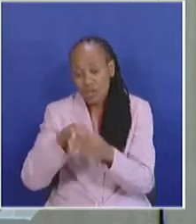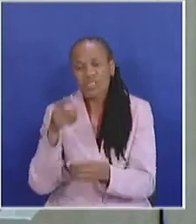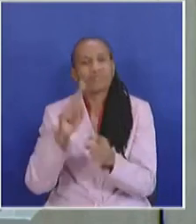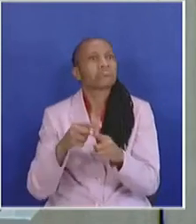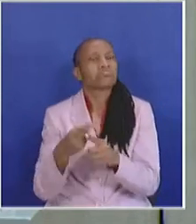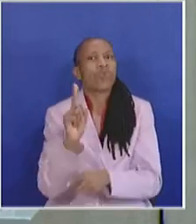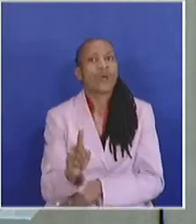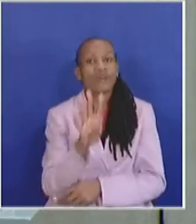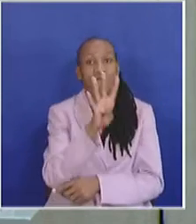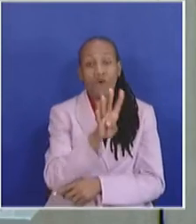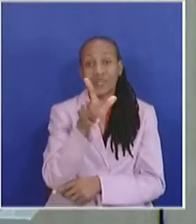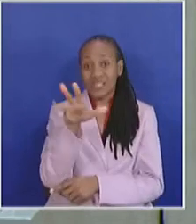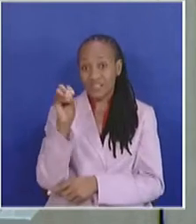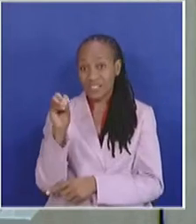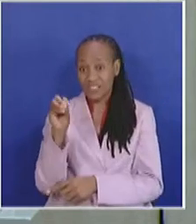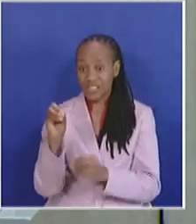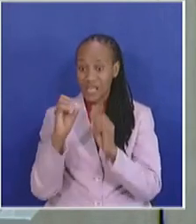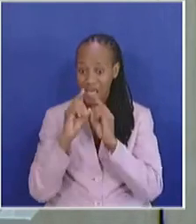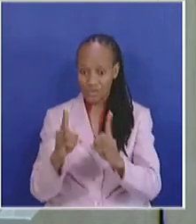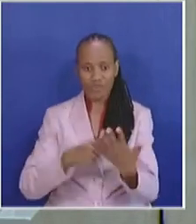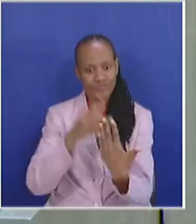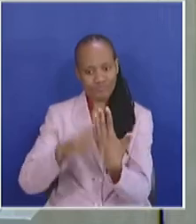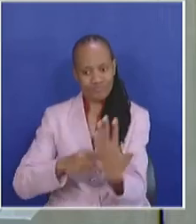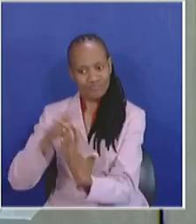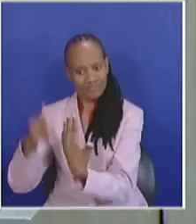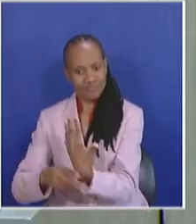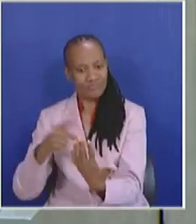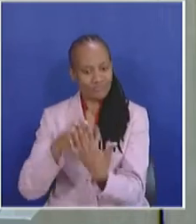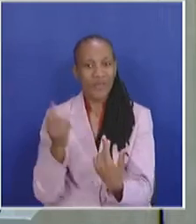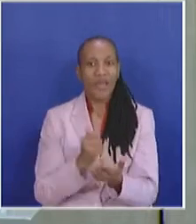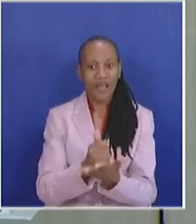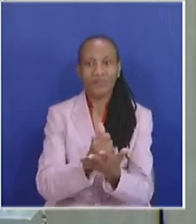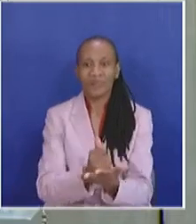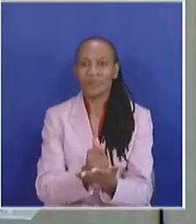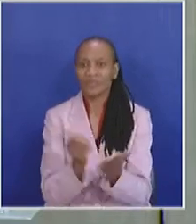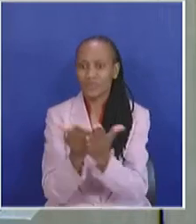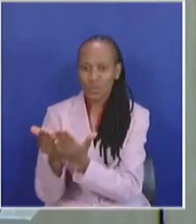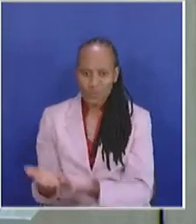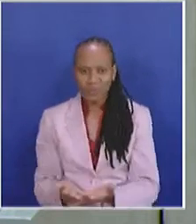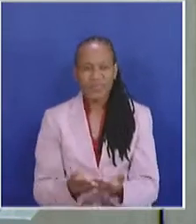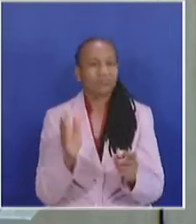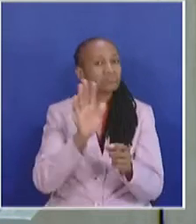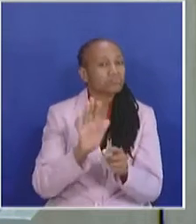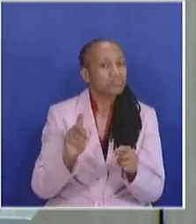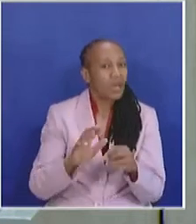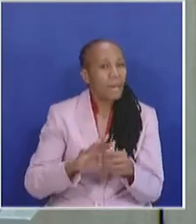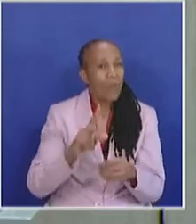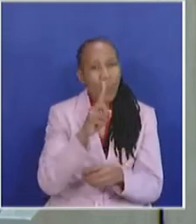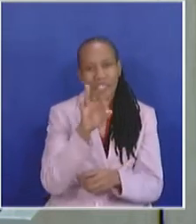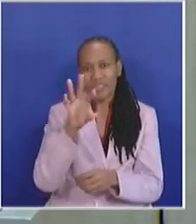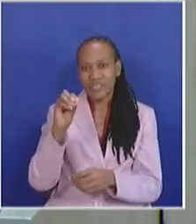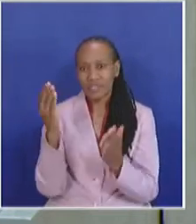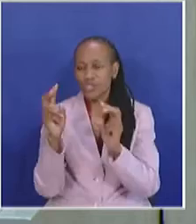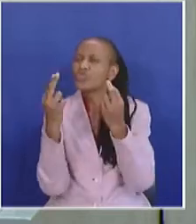example, 470 education projects for our learners in the province, such as 130 new